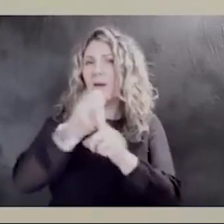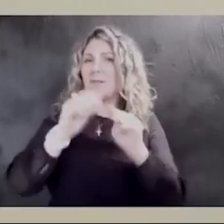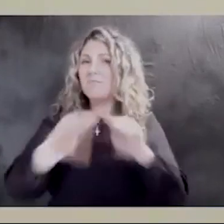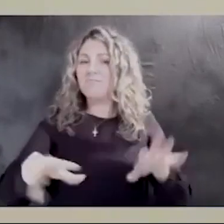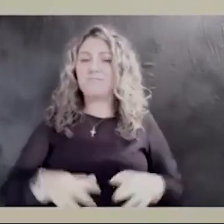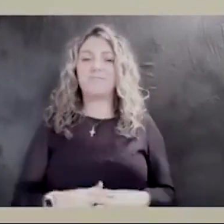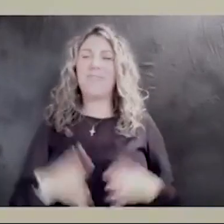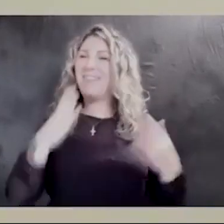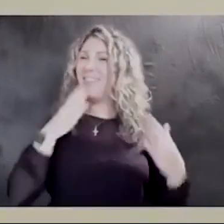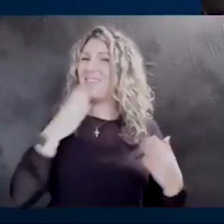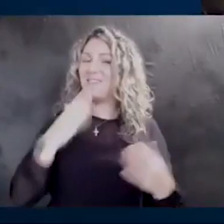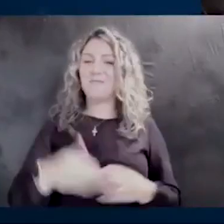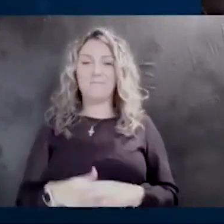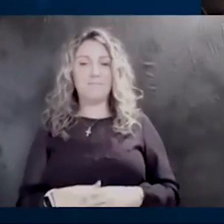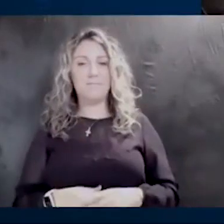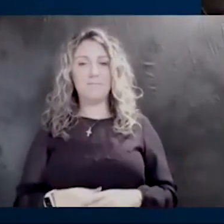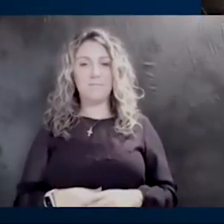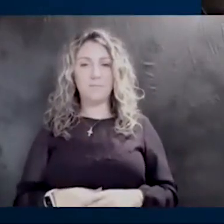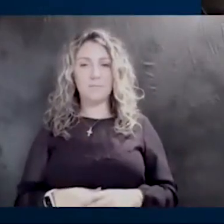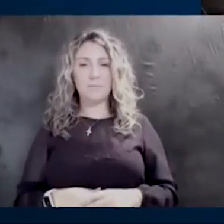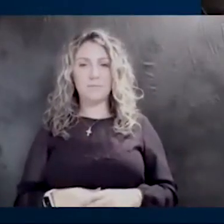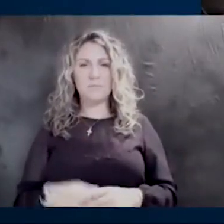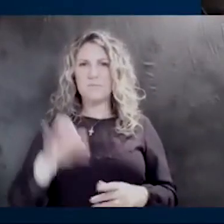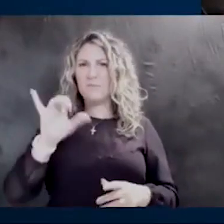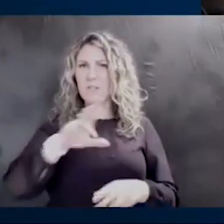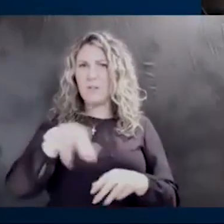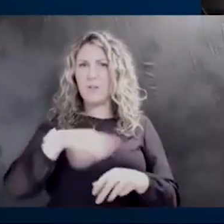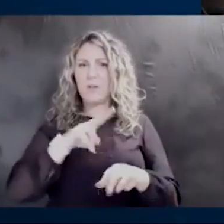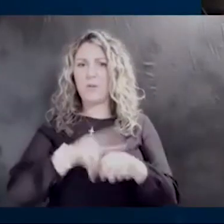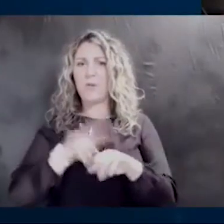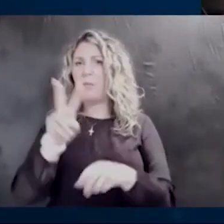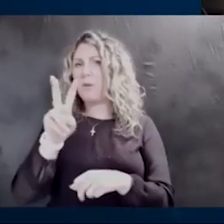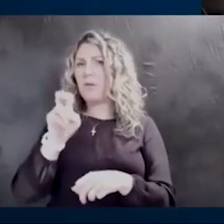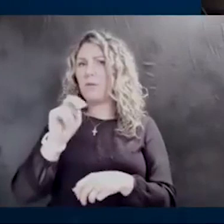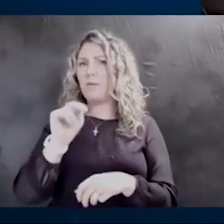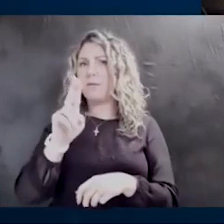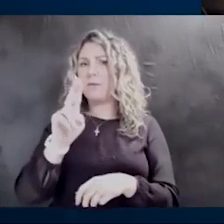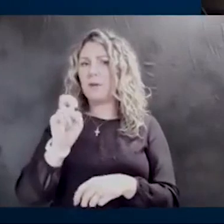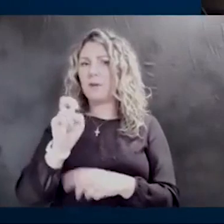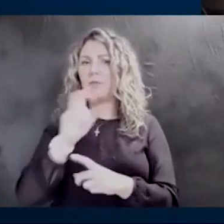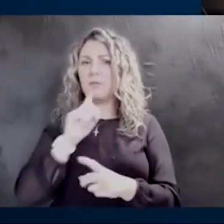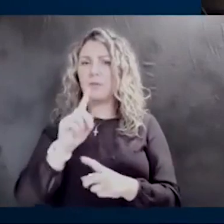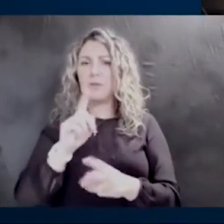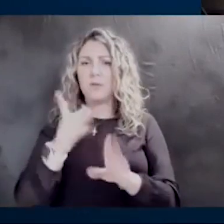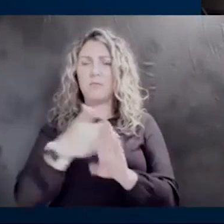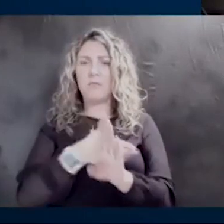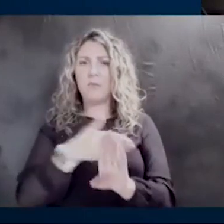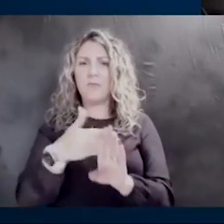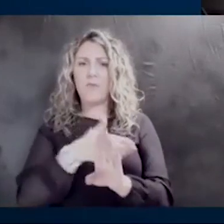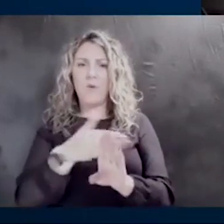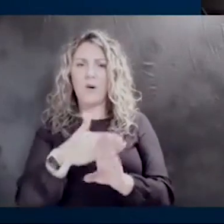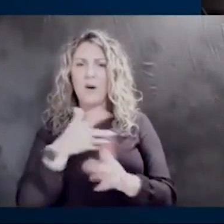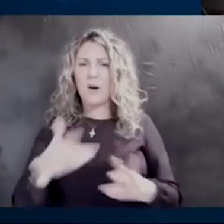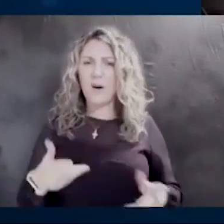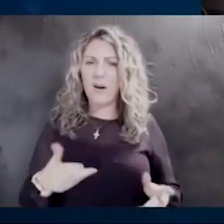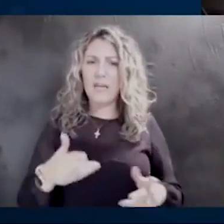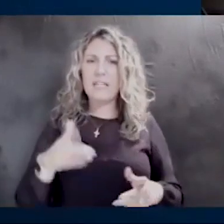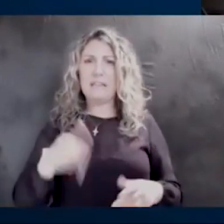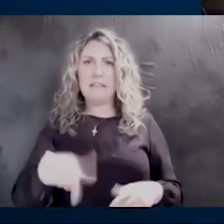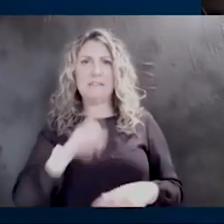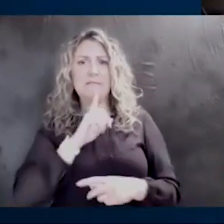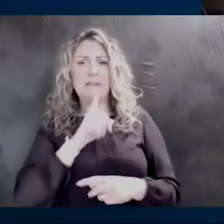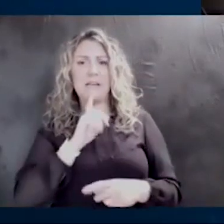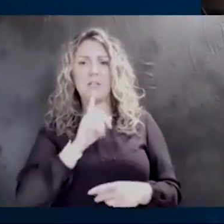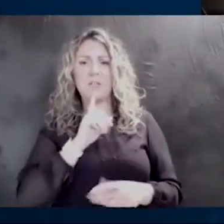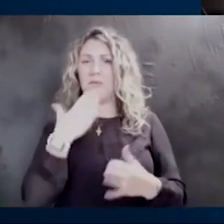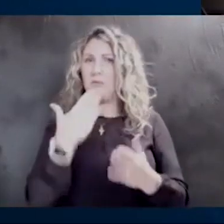Is that a normal venue that you were doing before the pandemic? No, this started because of the pandemic. Right? Like, this is actually a very good It's a good cool thing.